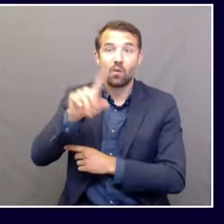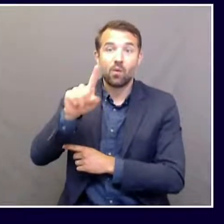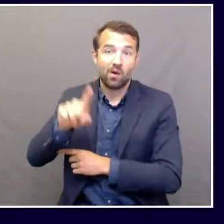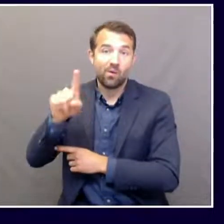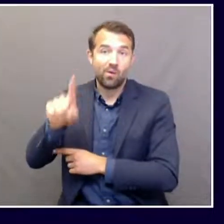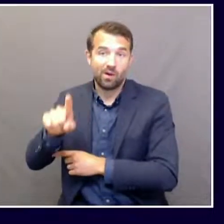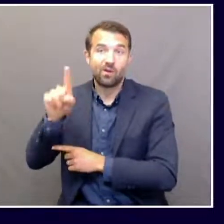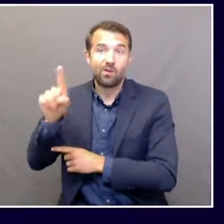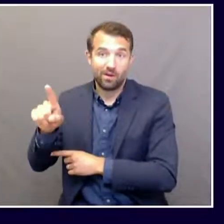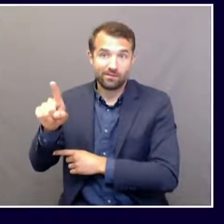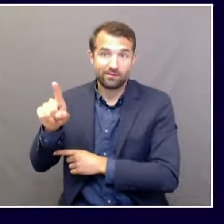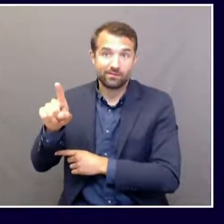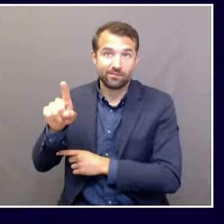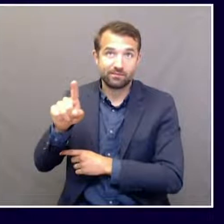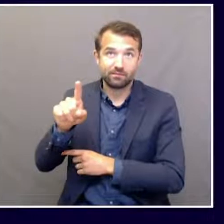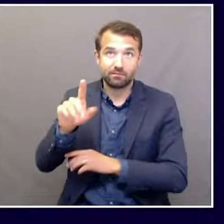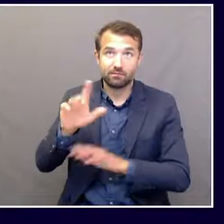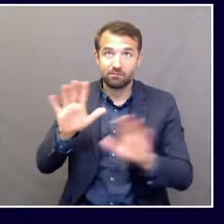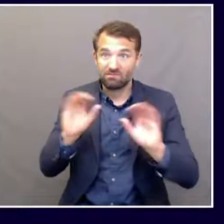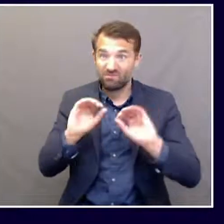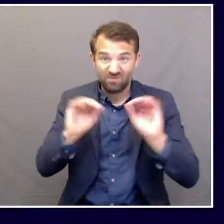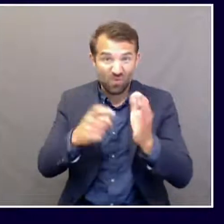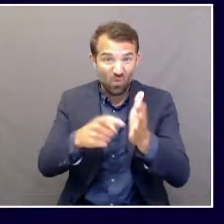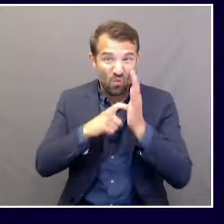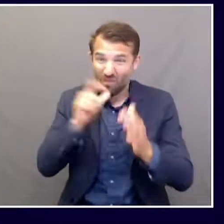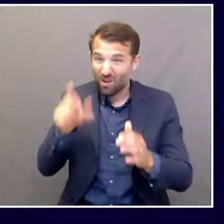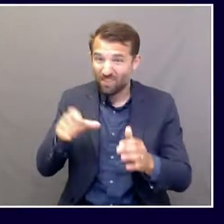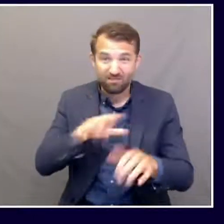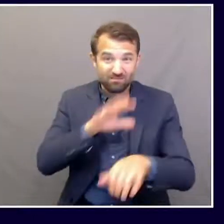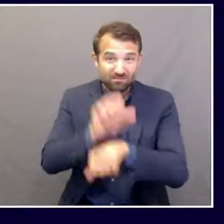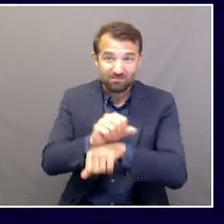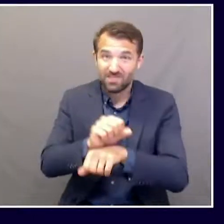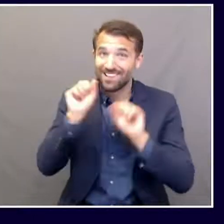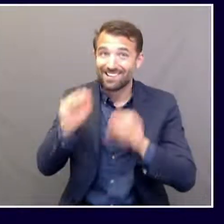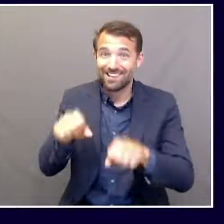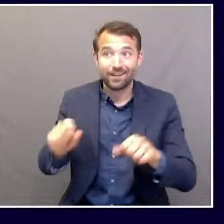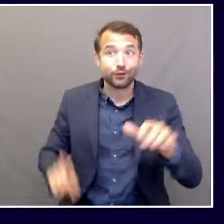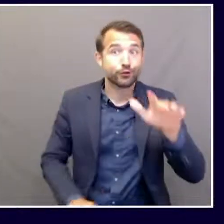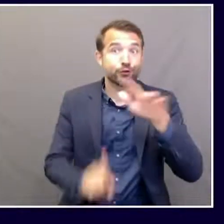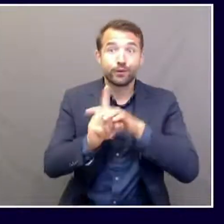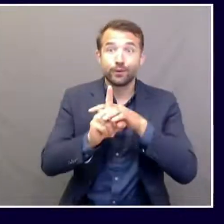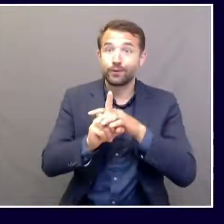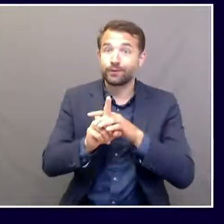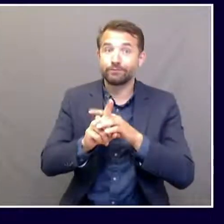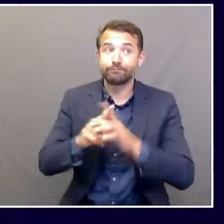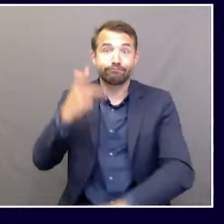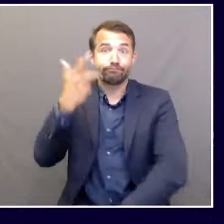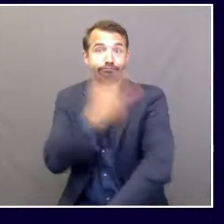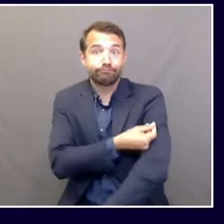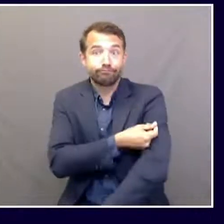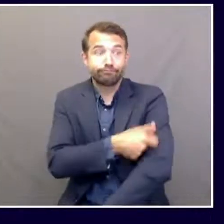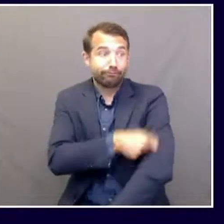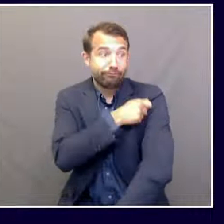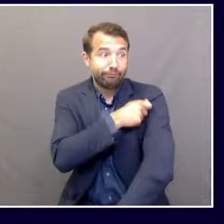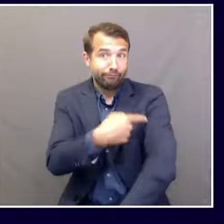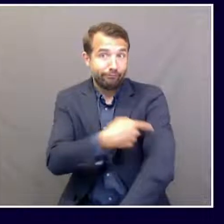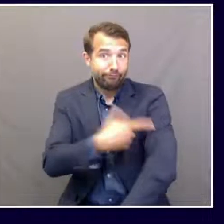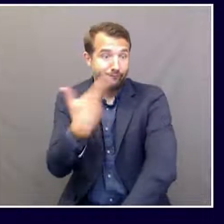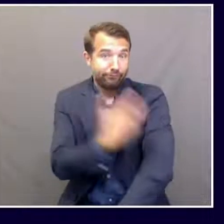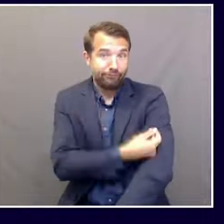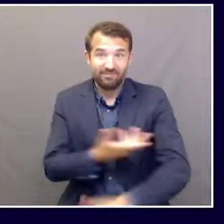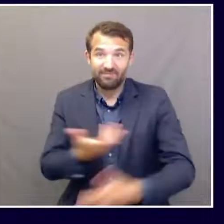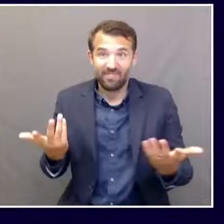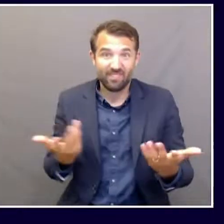But again, no appointment is needed, and there is no charge to you for these vaccines. If you haven't been vaccinated